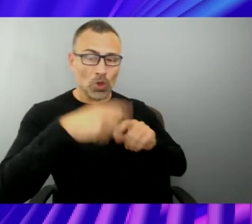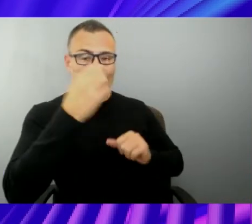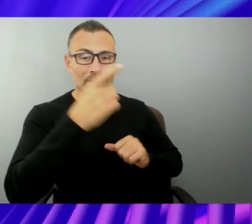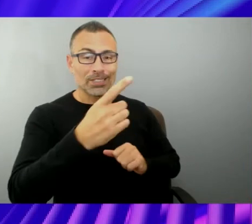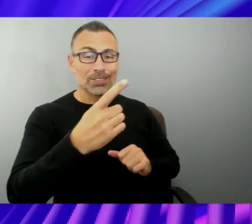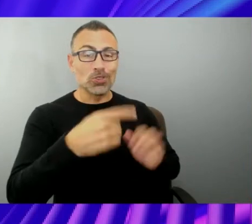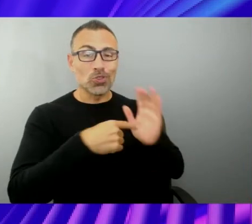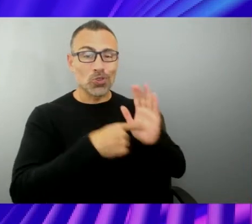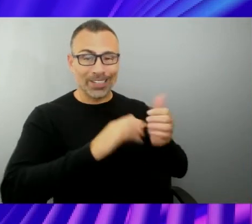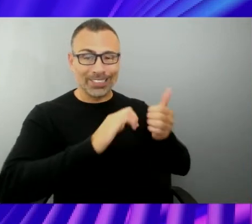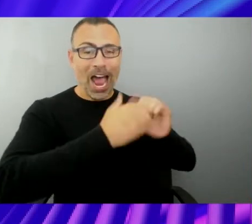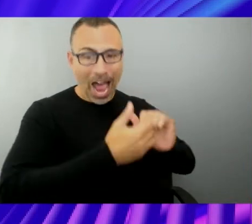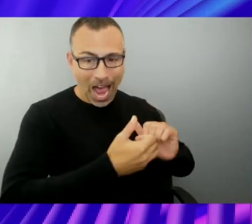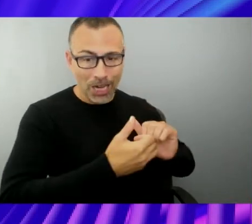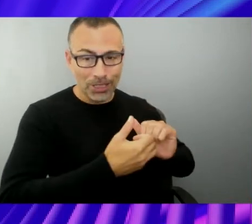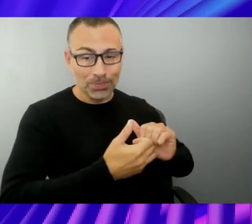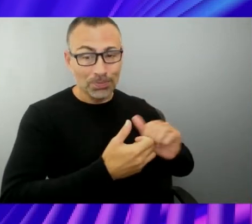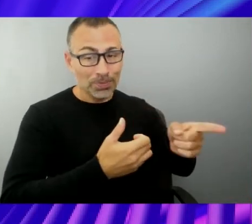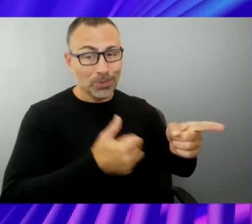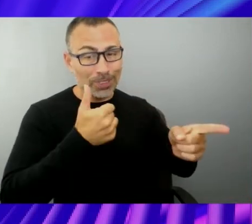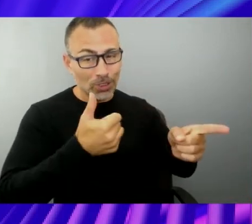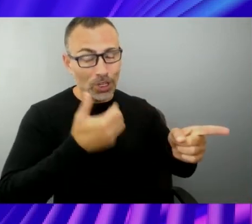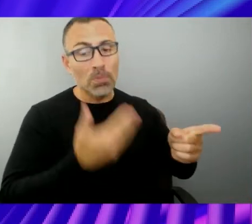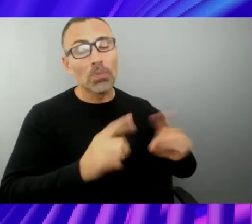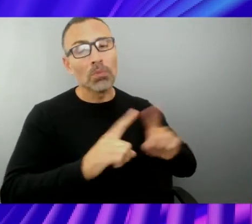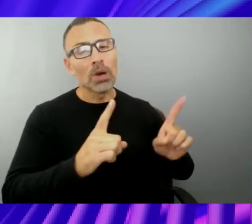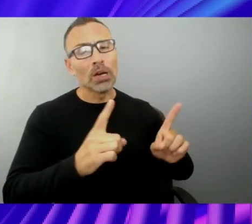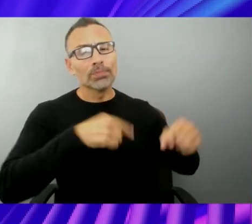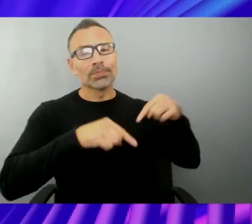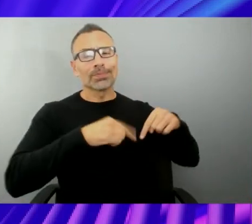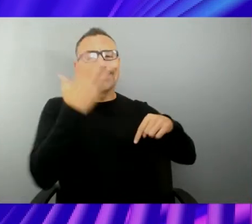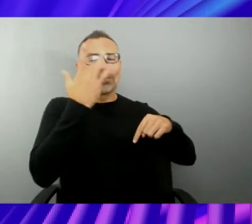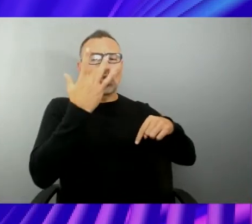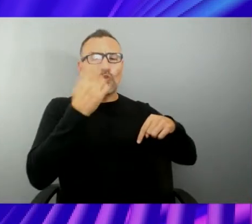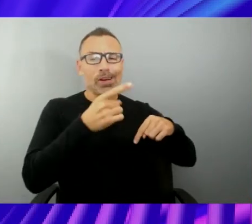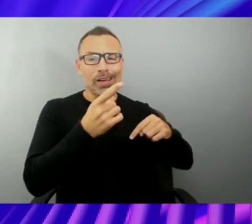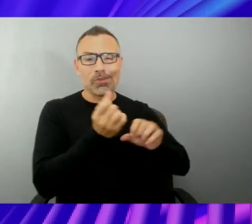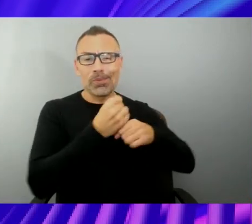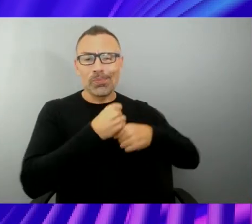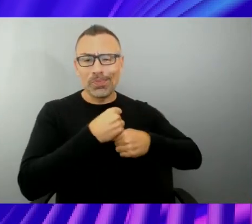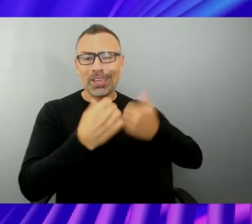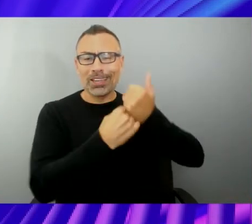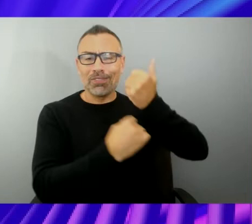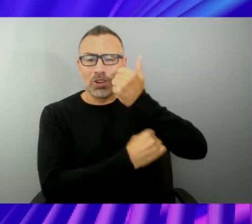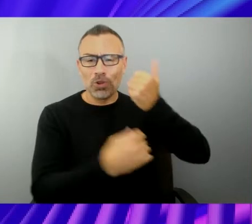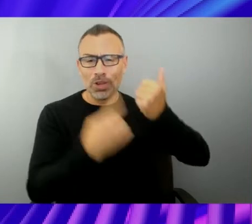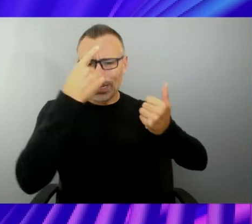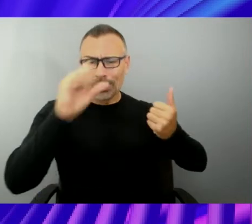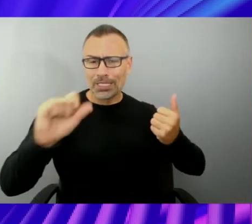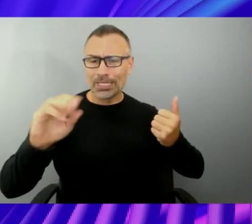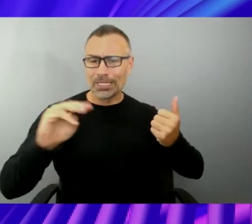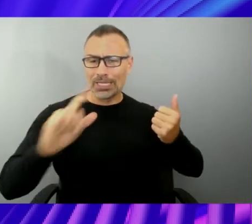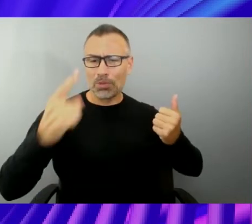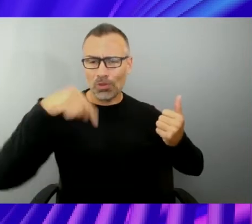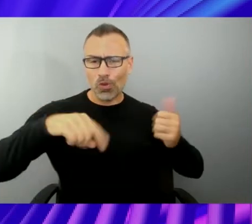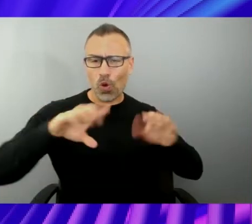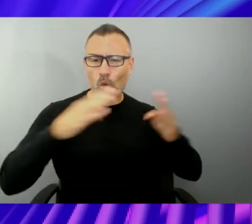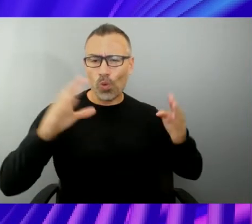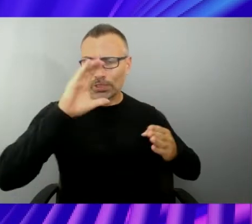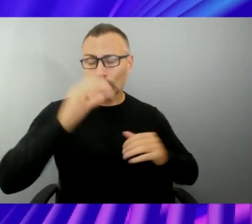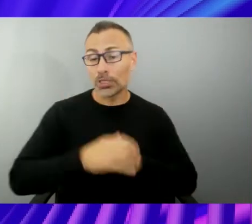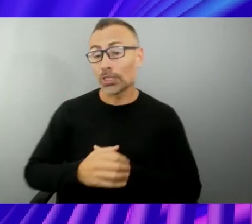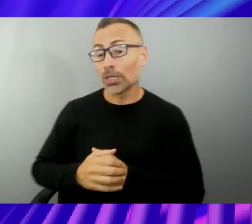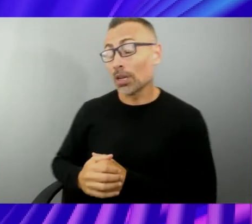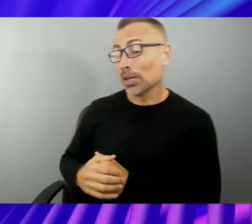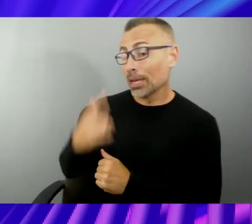So why are we building the SAML federation for these OpenSearch dashboards? Yeah, because we don't want to duplicate the